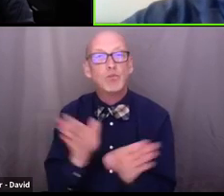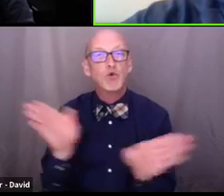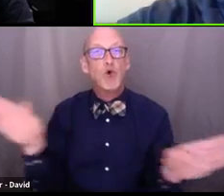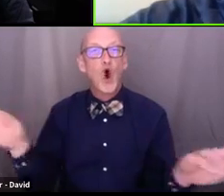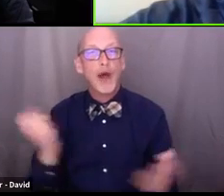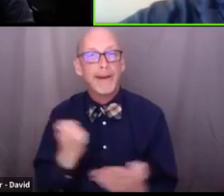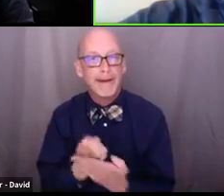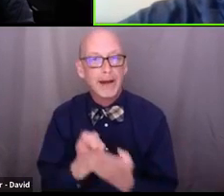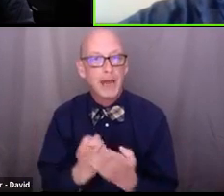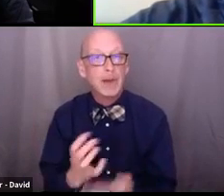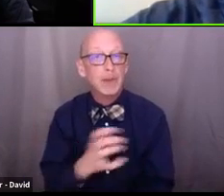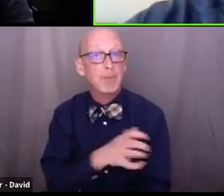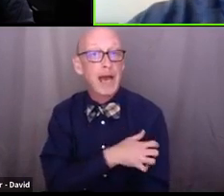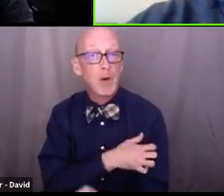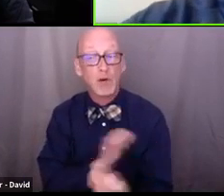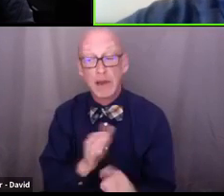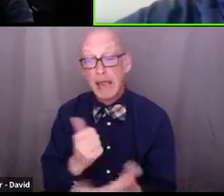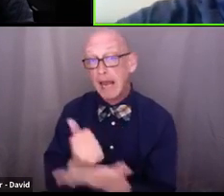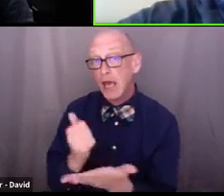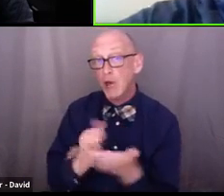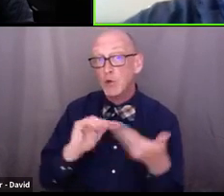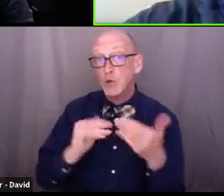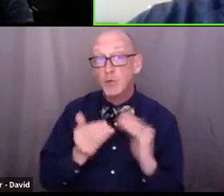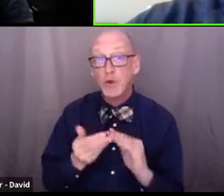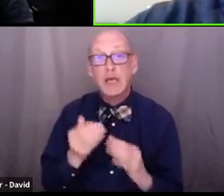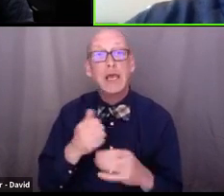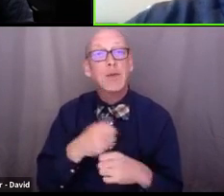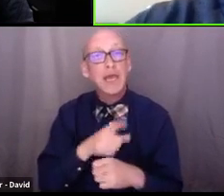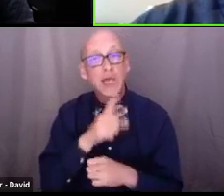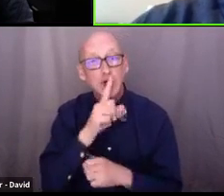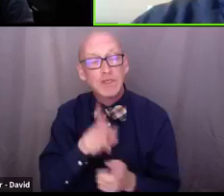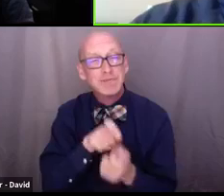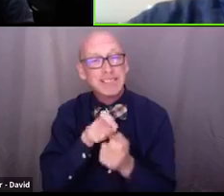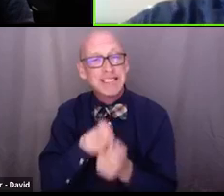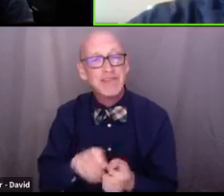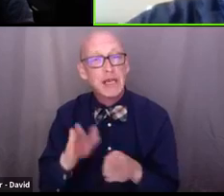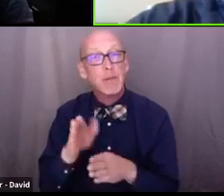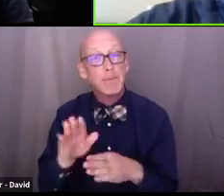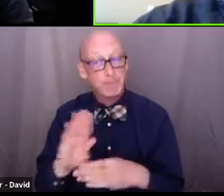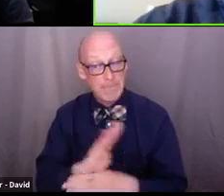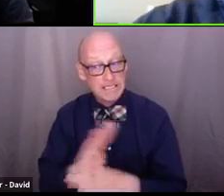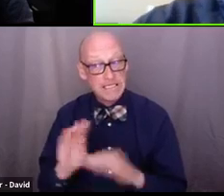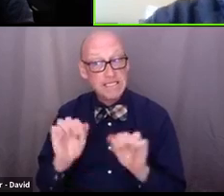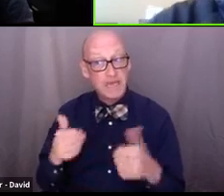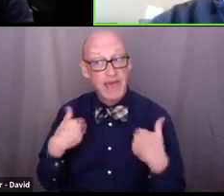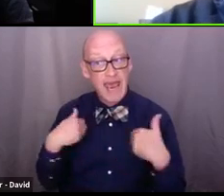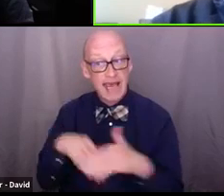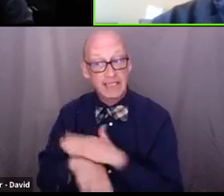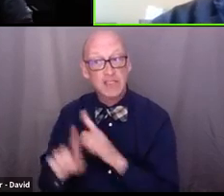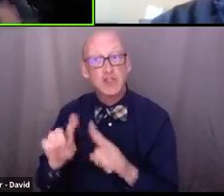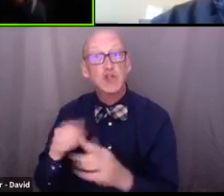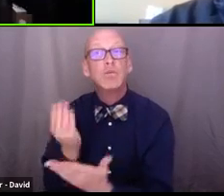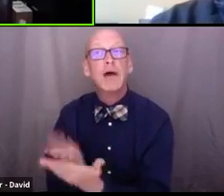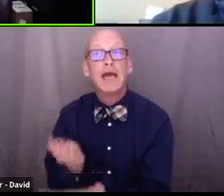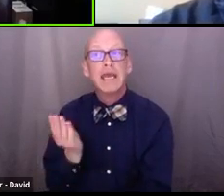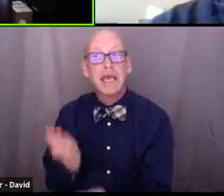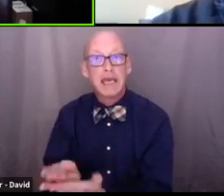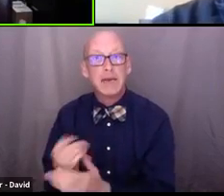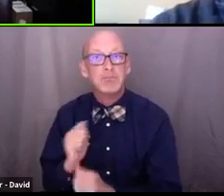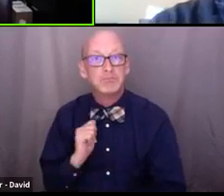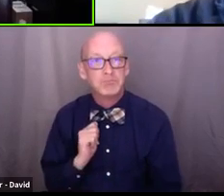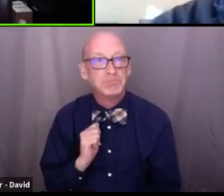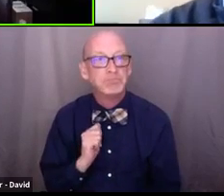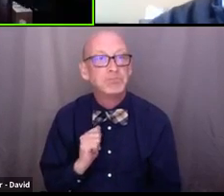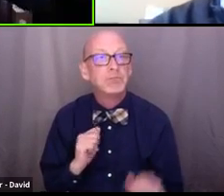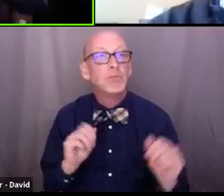way for us to help out the communities to make sure that certain businesses are being able to get access to capital. And Craig, sticking